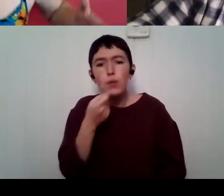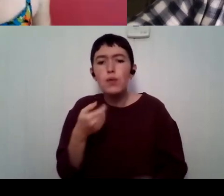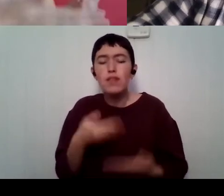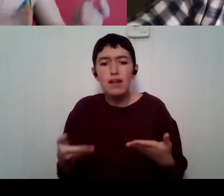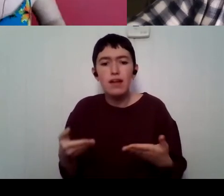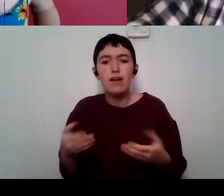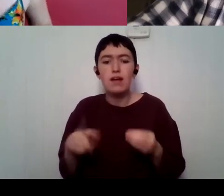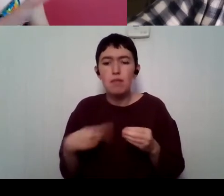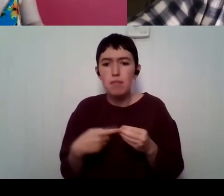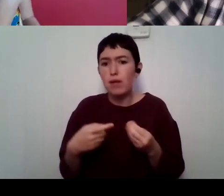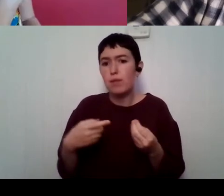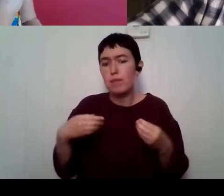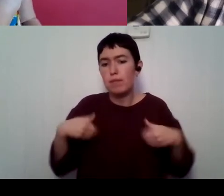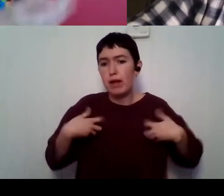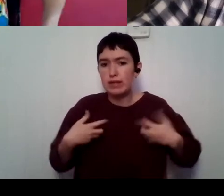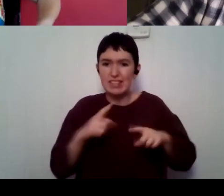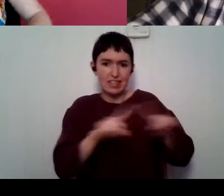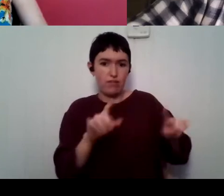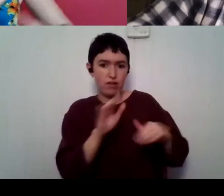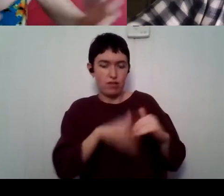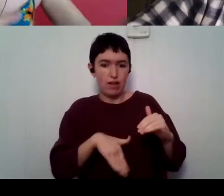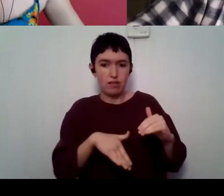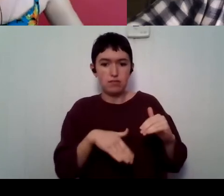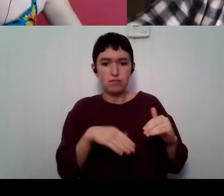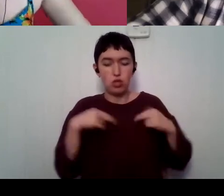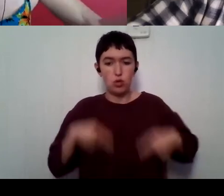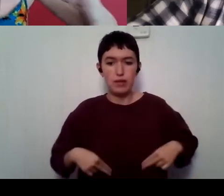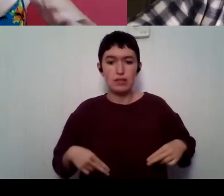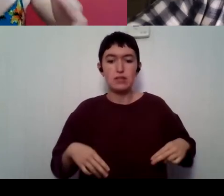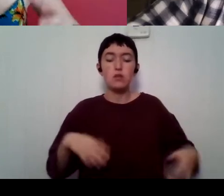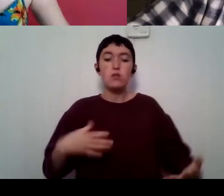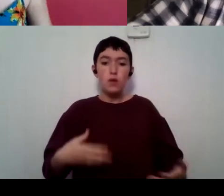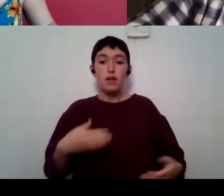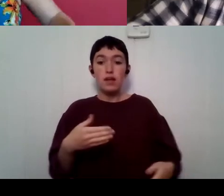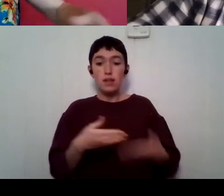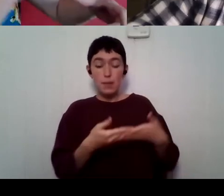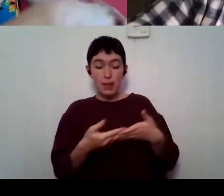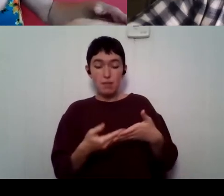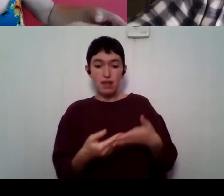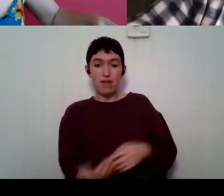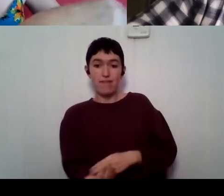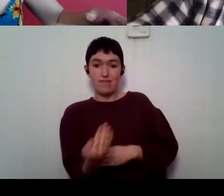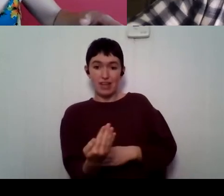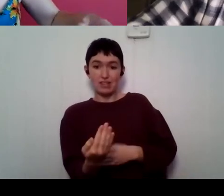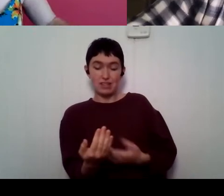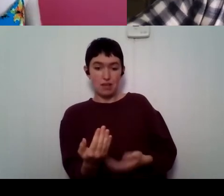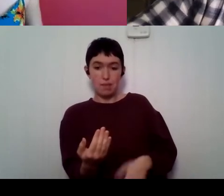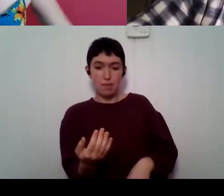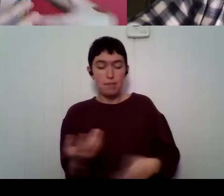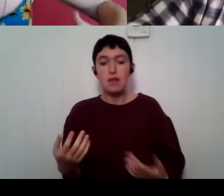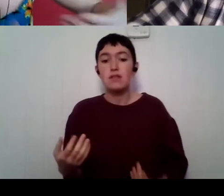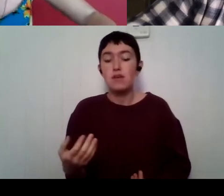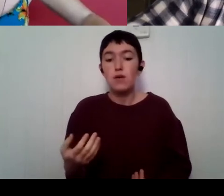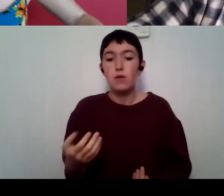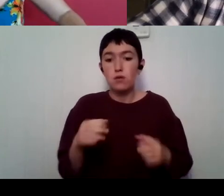is when they give birth, the baby faces them. So they can do it by themselves. Now, human children, we face the other way, or we're supposed to. So